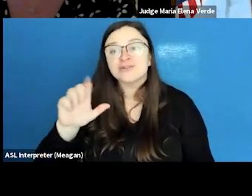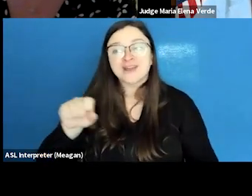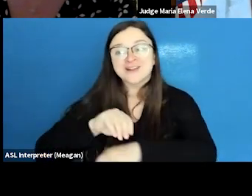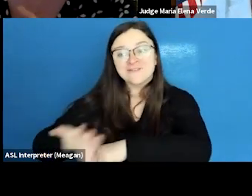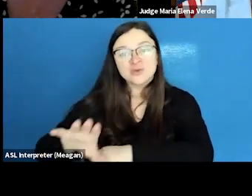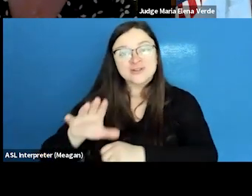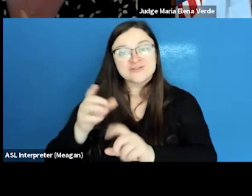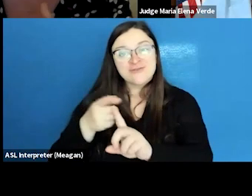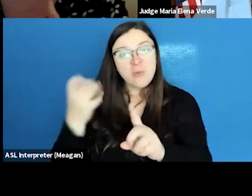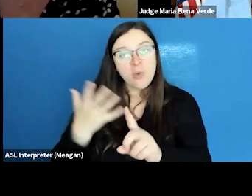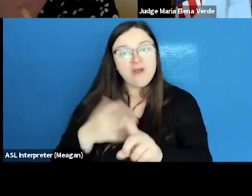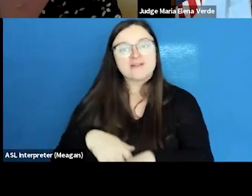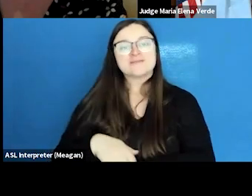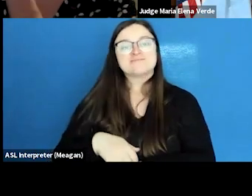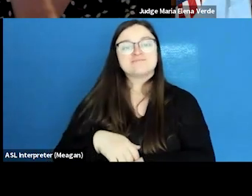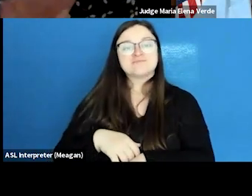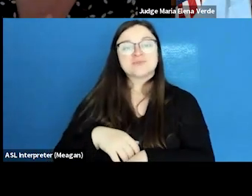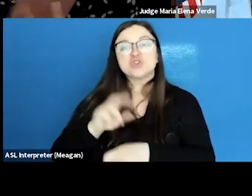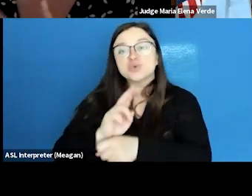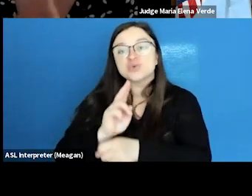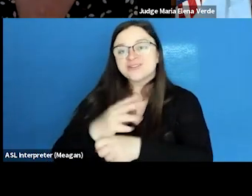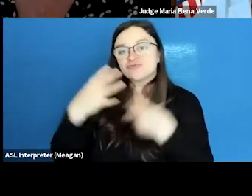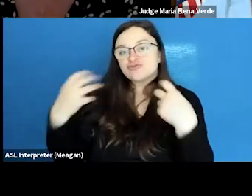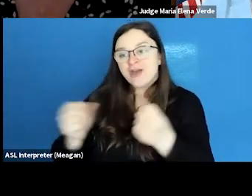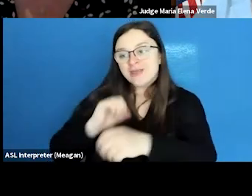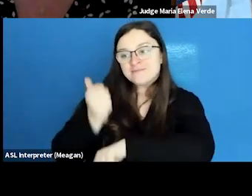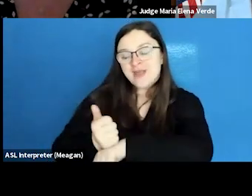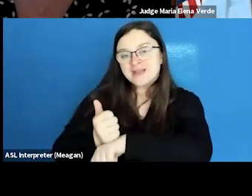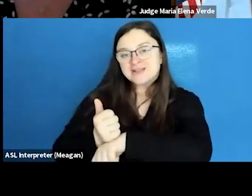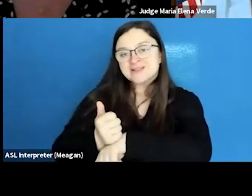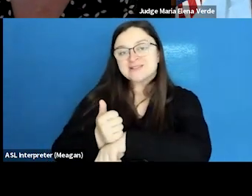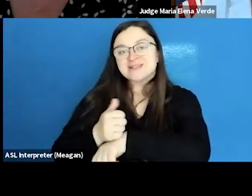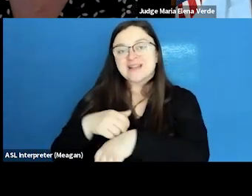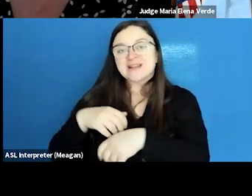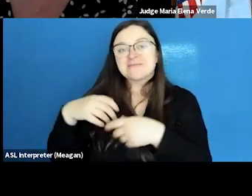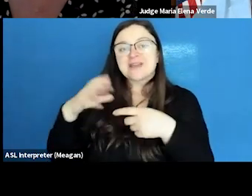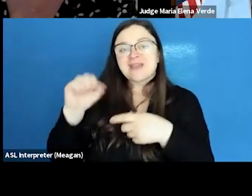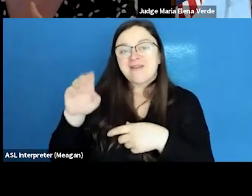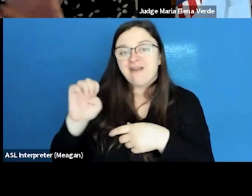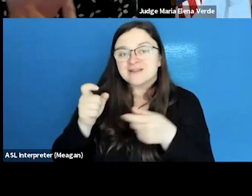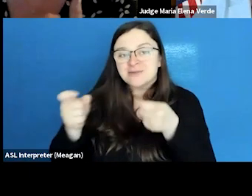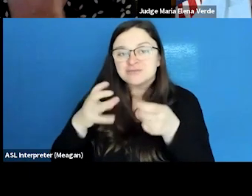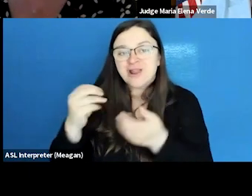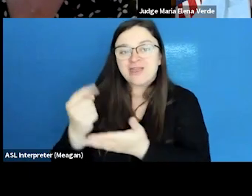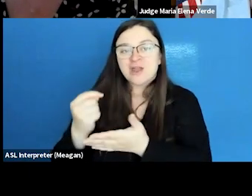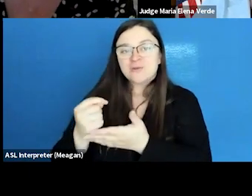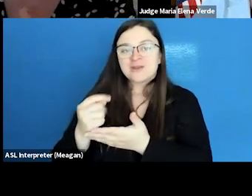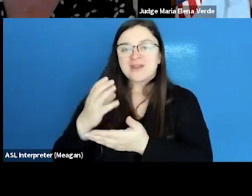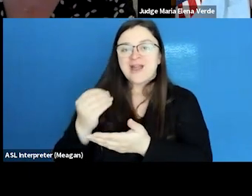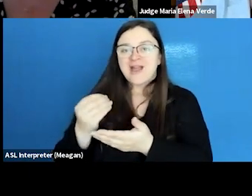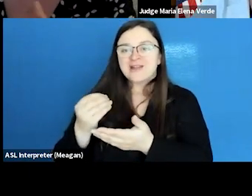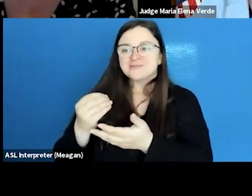treatment professionals using strength-based treatment case management and therapy, and building upon a person's